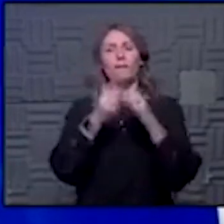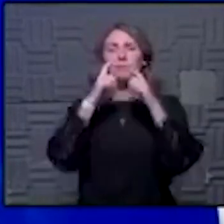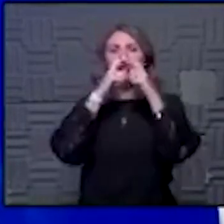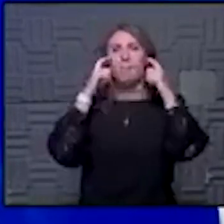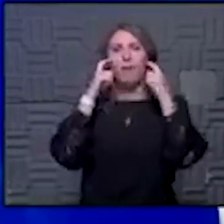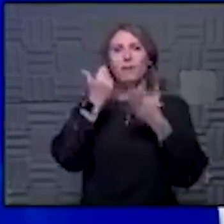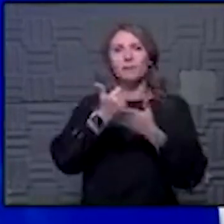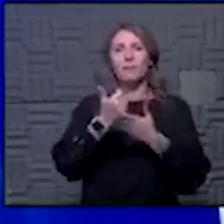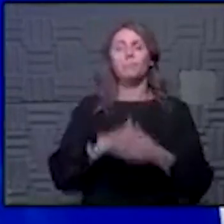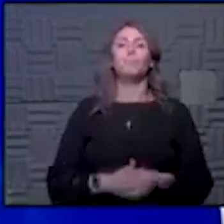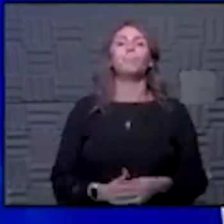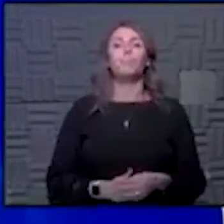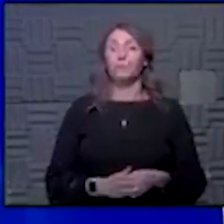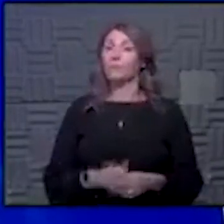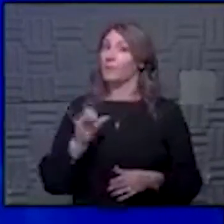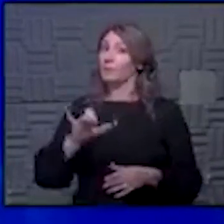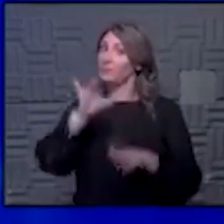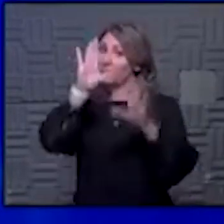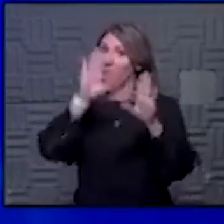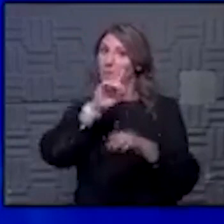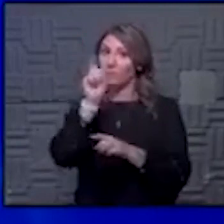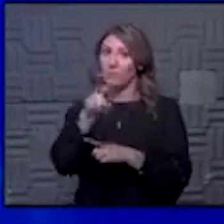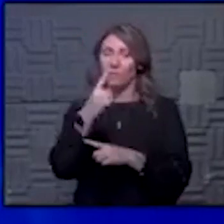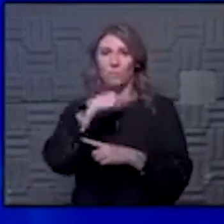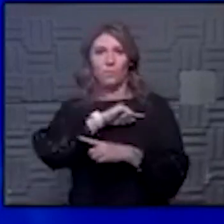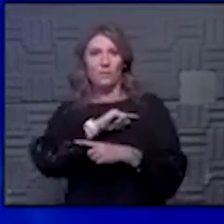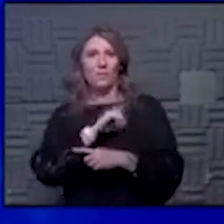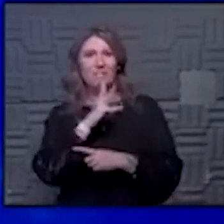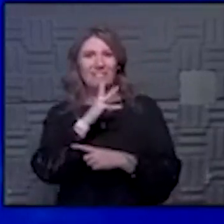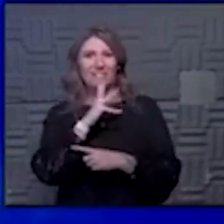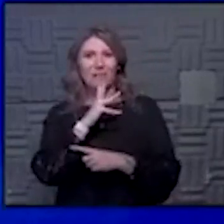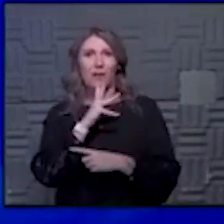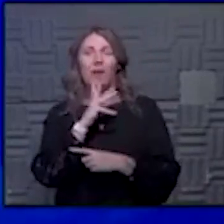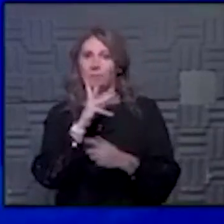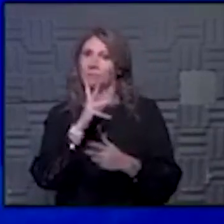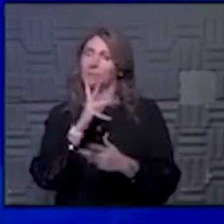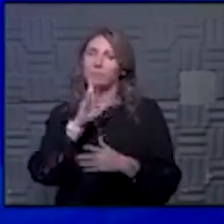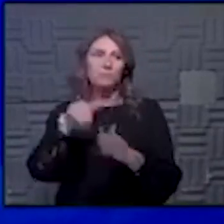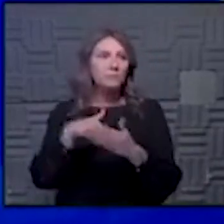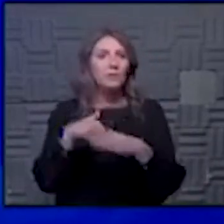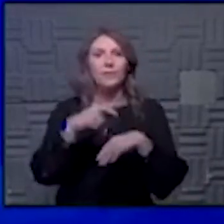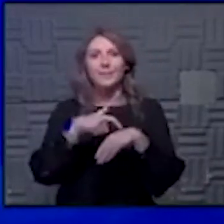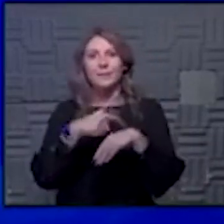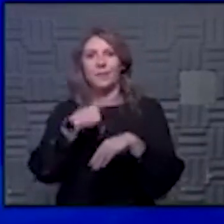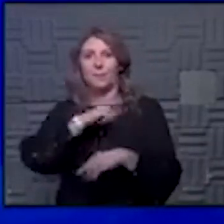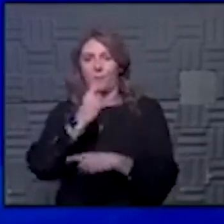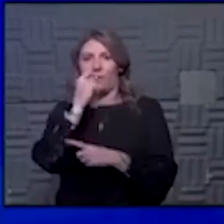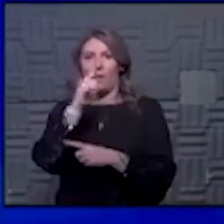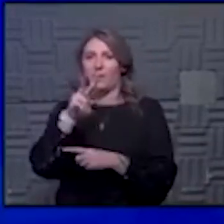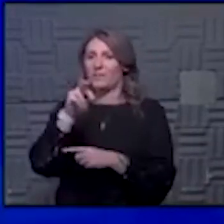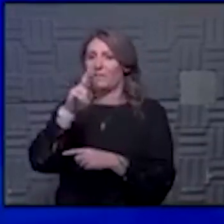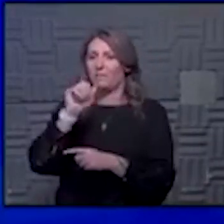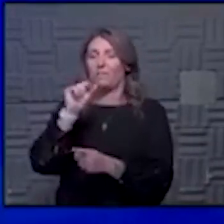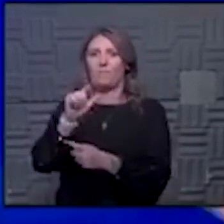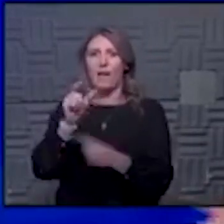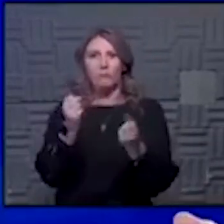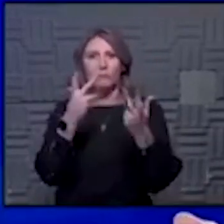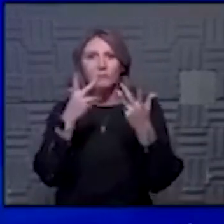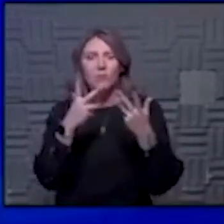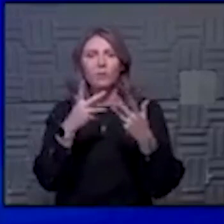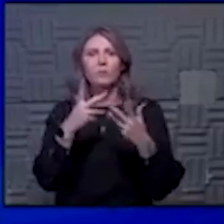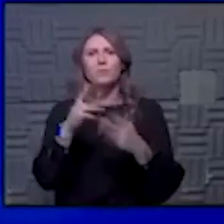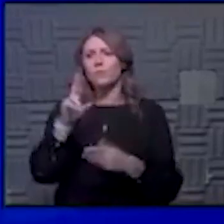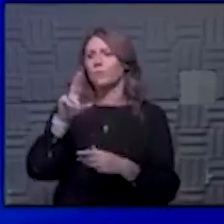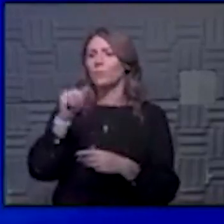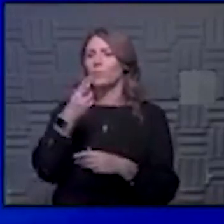help? Yeah, that's a great question. And Hawk, we've been talking about that all the time. We always thought that it was the viral dose that was doing that. Yeah. Raghu, what's